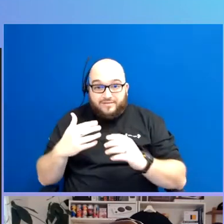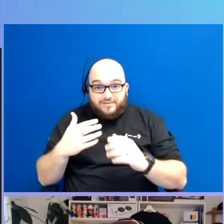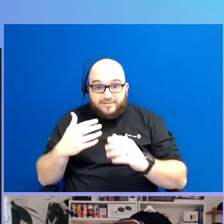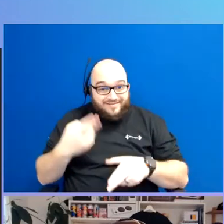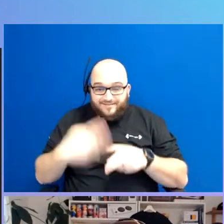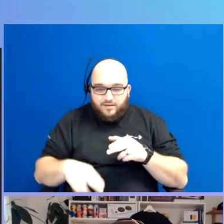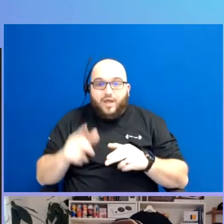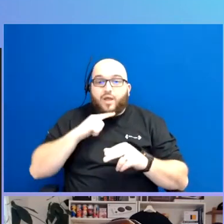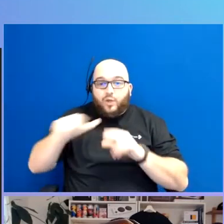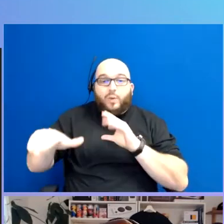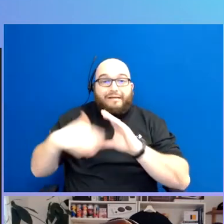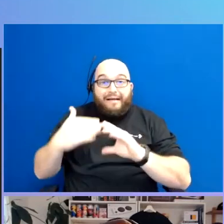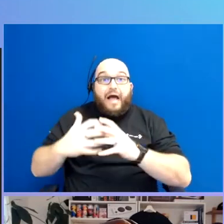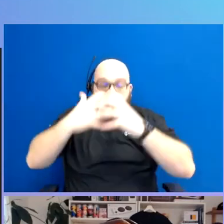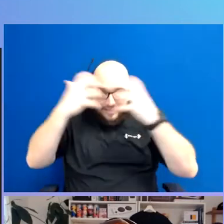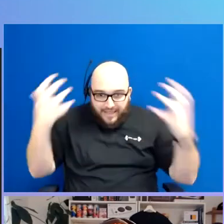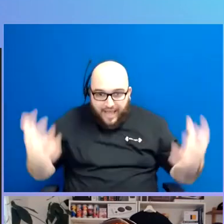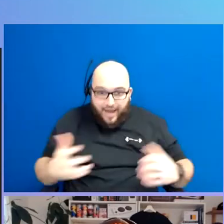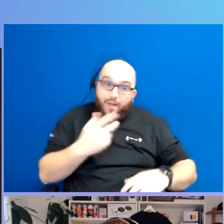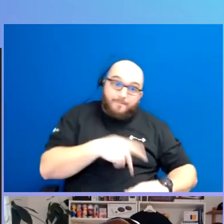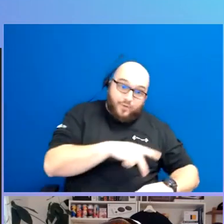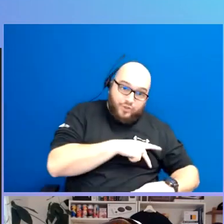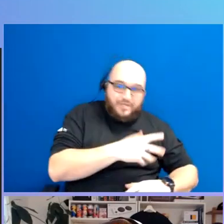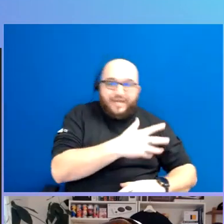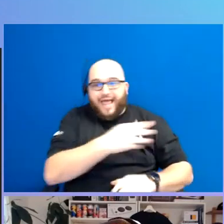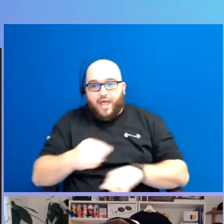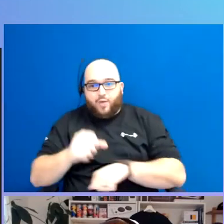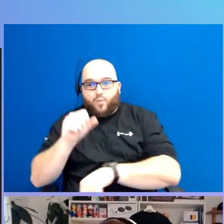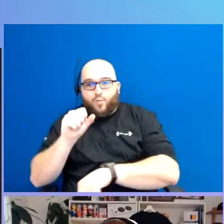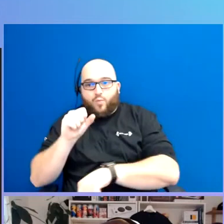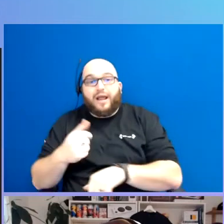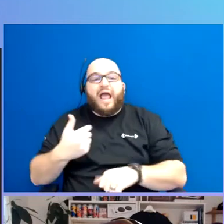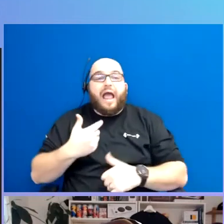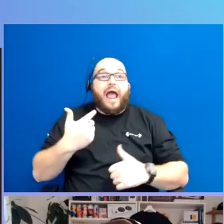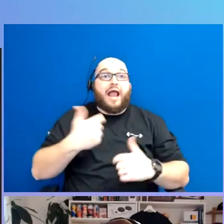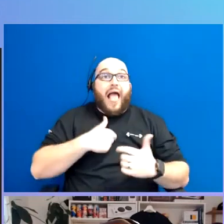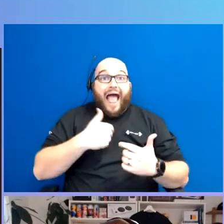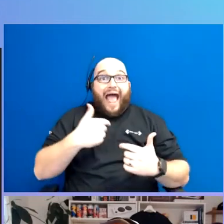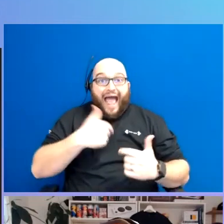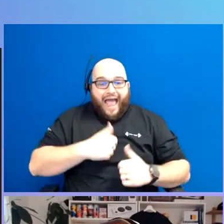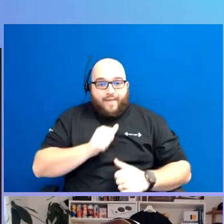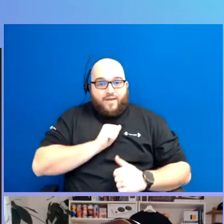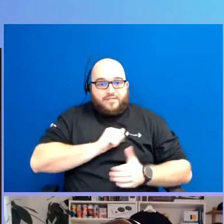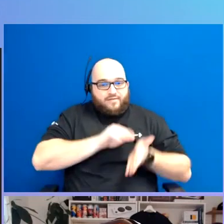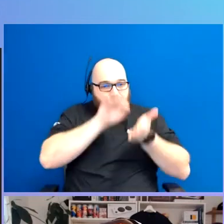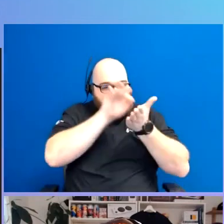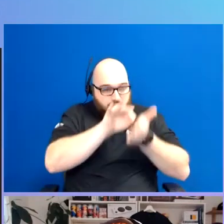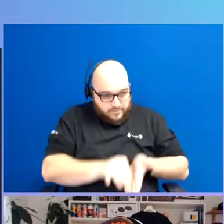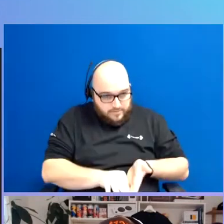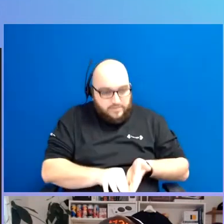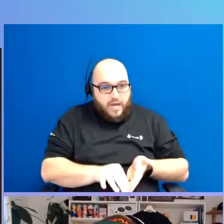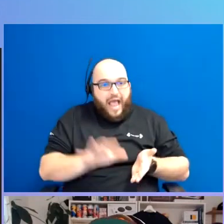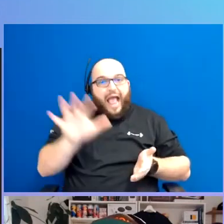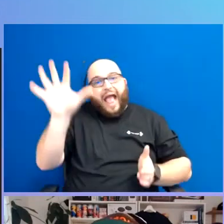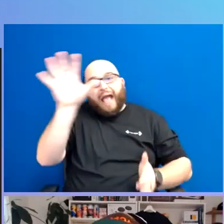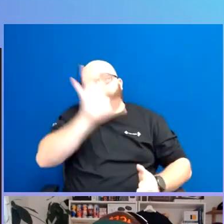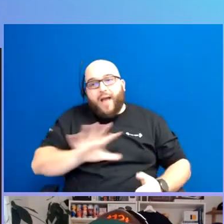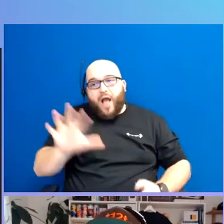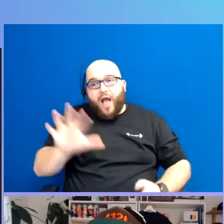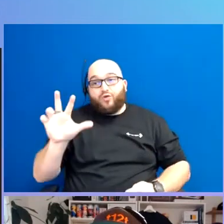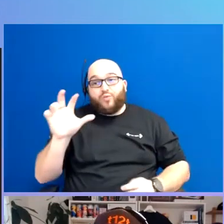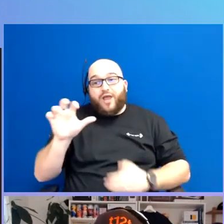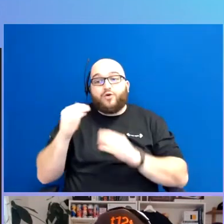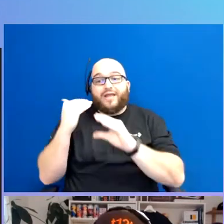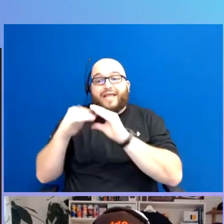personal accounts and job accounts. And I counted it to be approximately 300 emails every